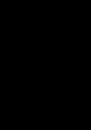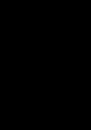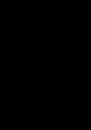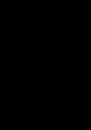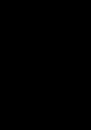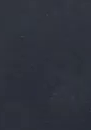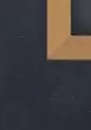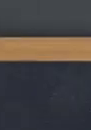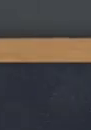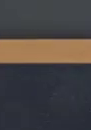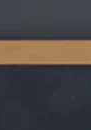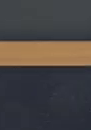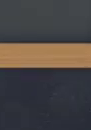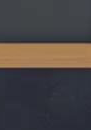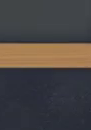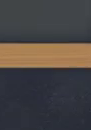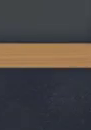national educator.